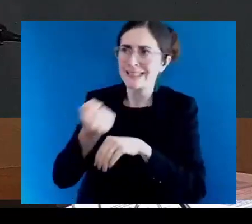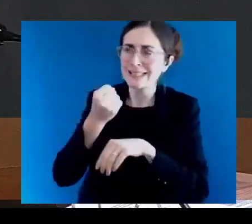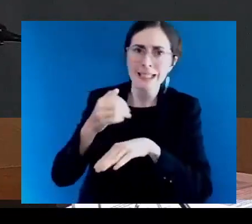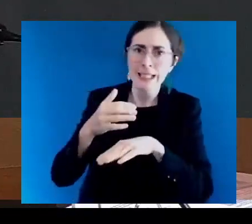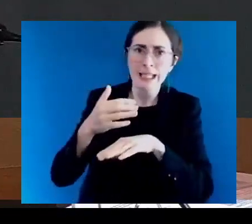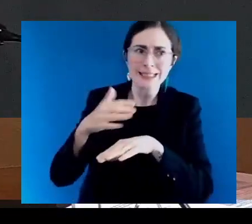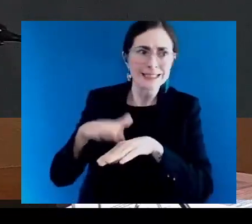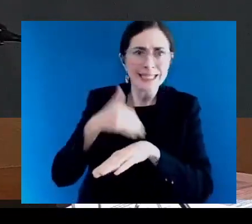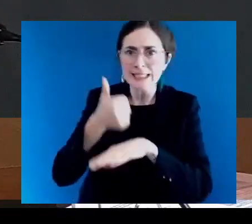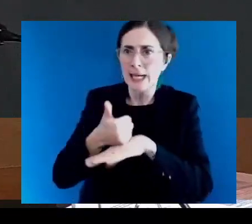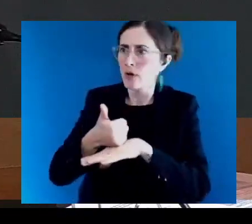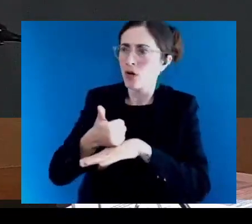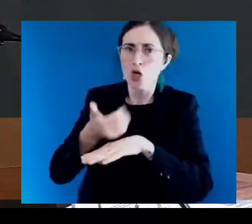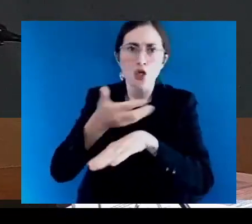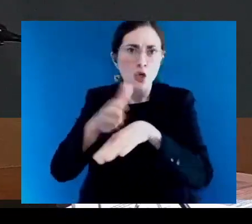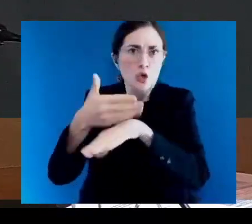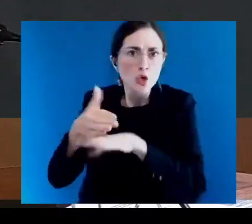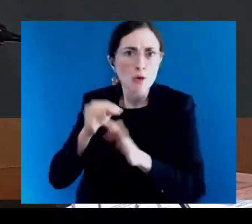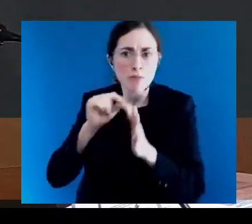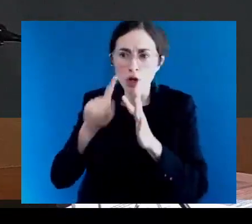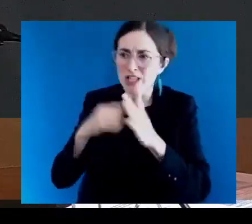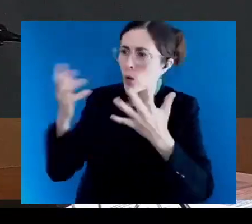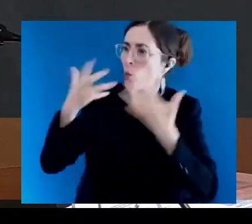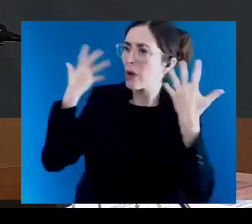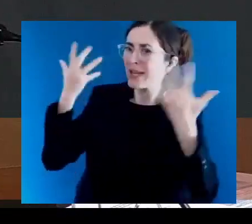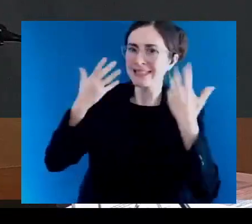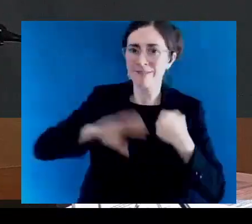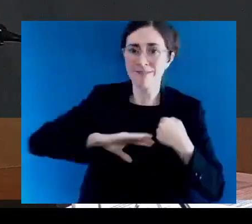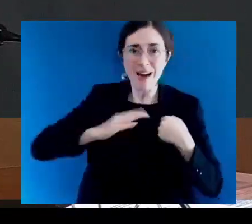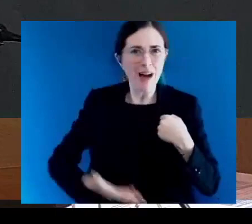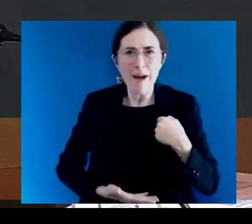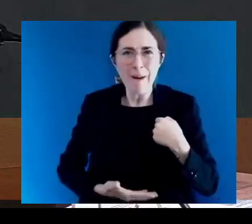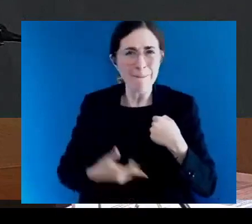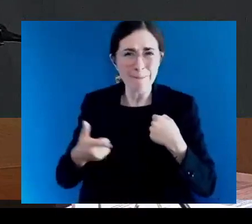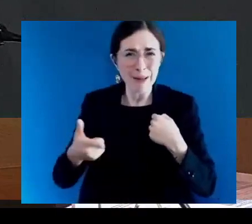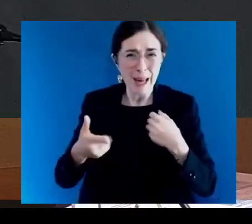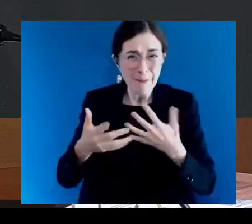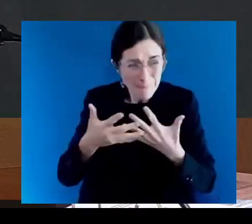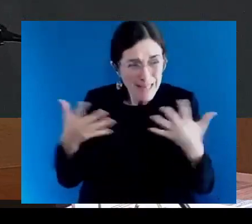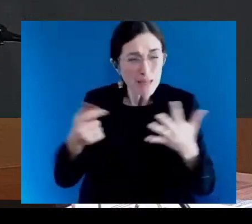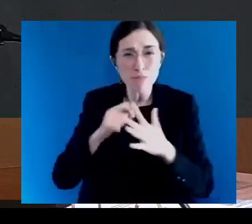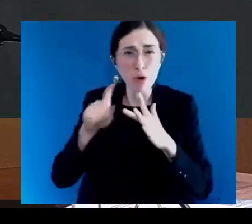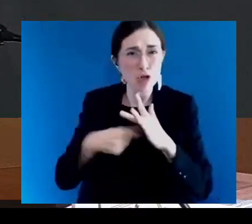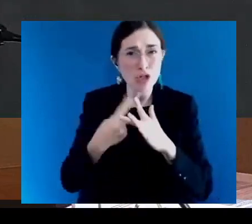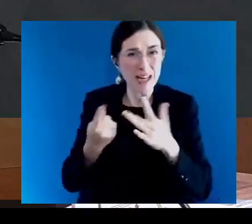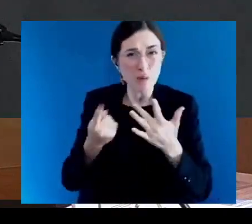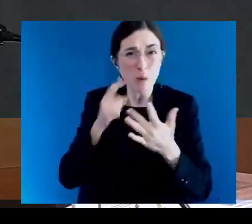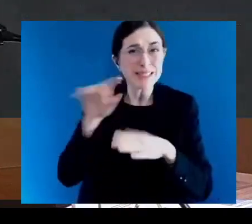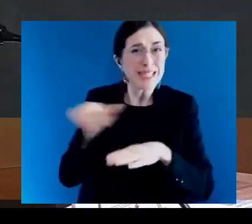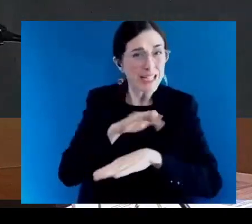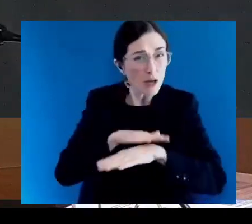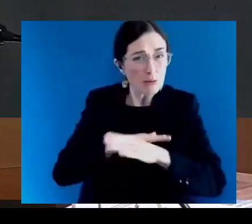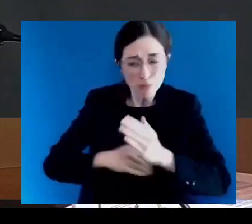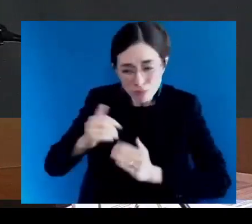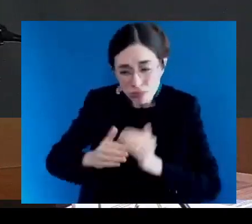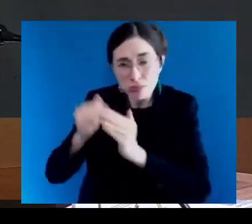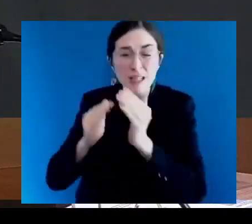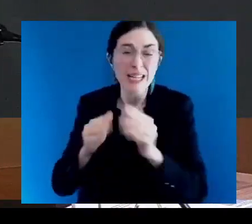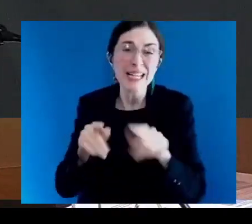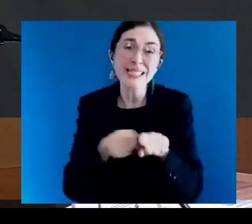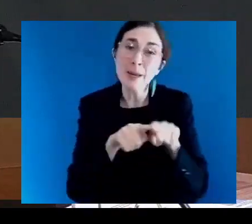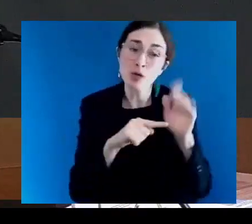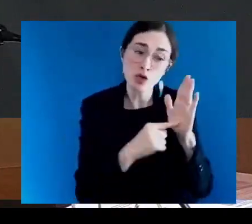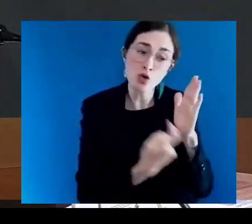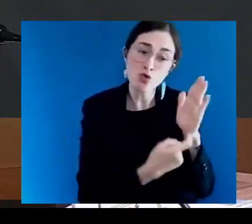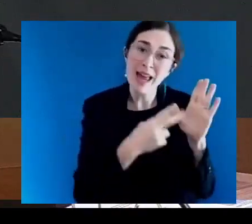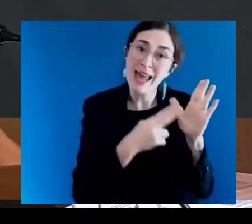wind farms? I mean, that seems to be, it's a very major project, as you've said, transmission